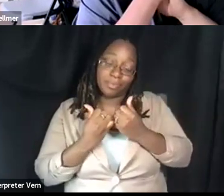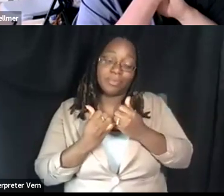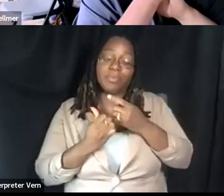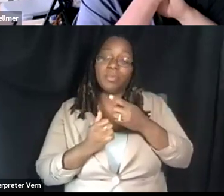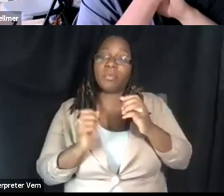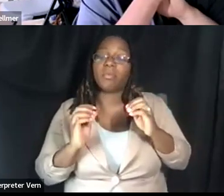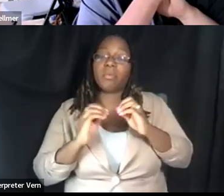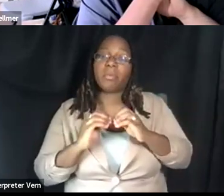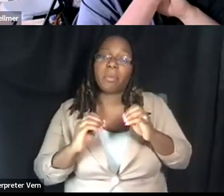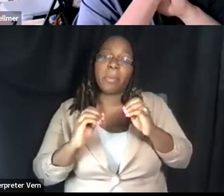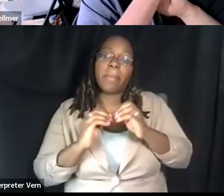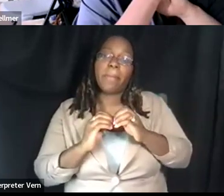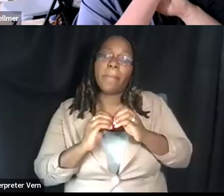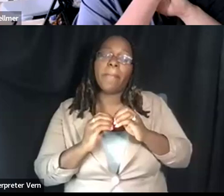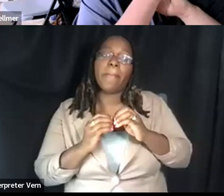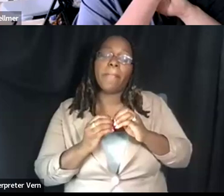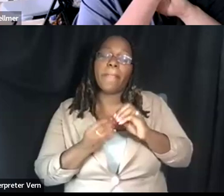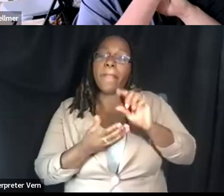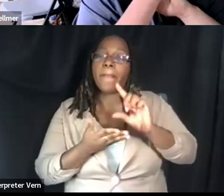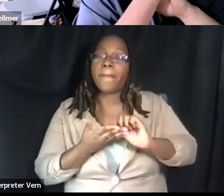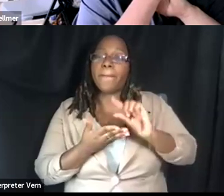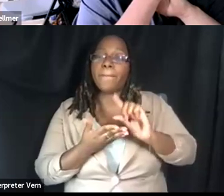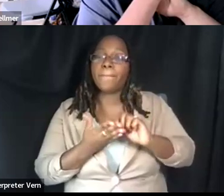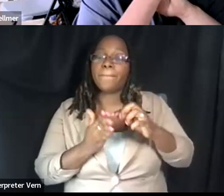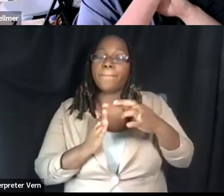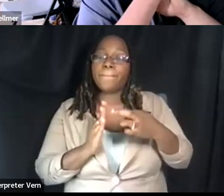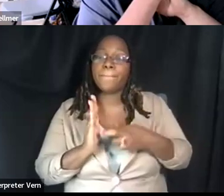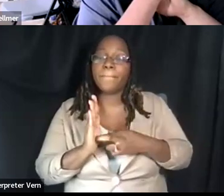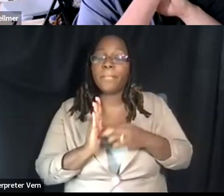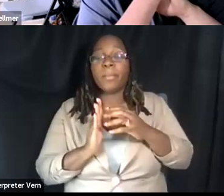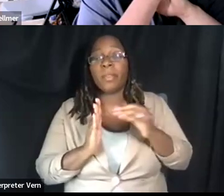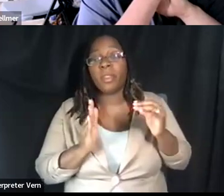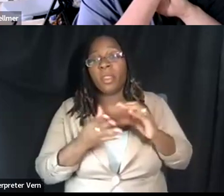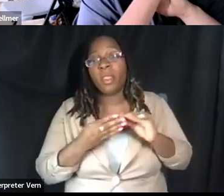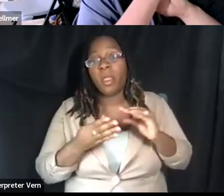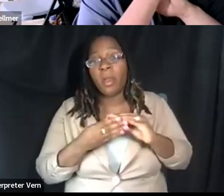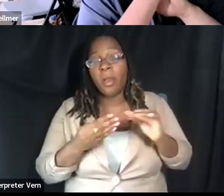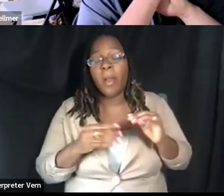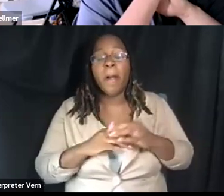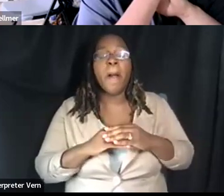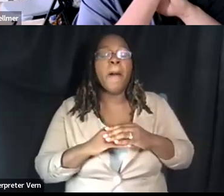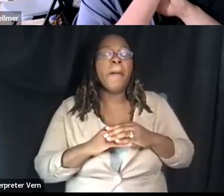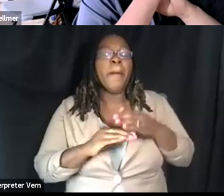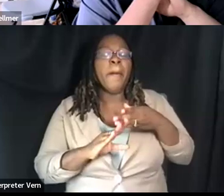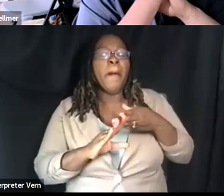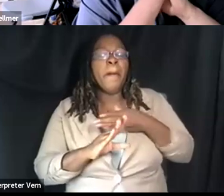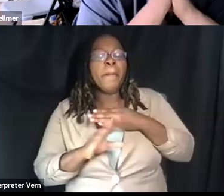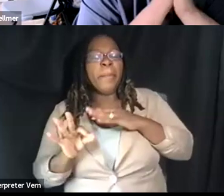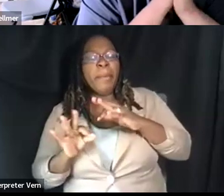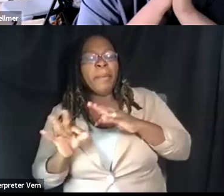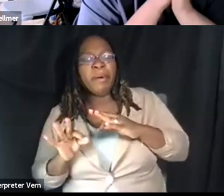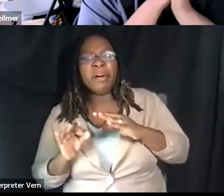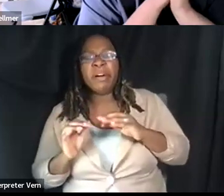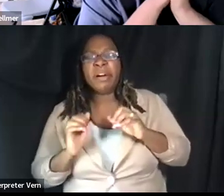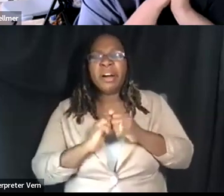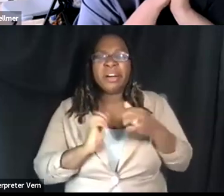more publishing rules and the narratives, the preambles, to explain how